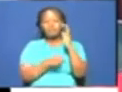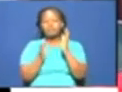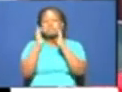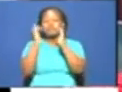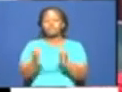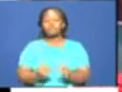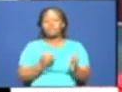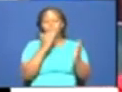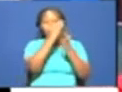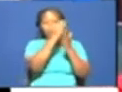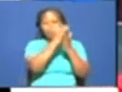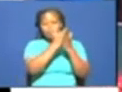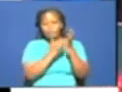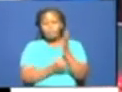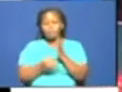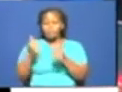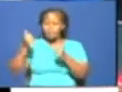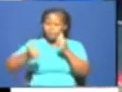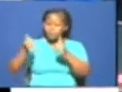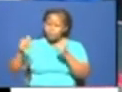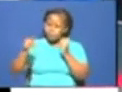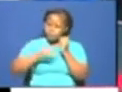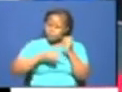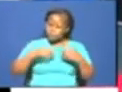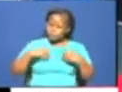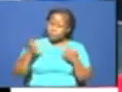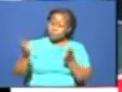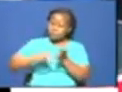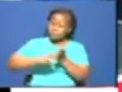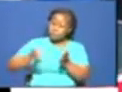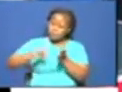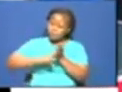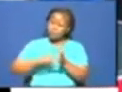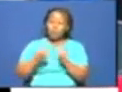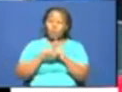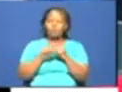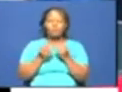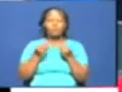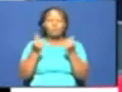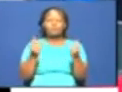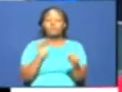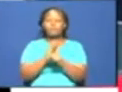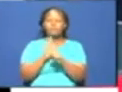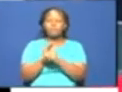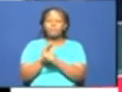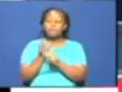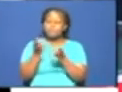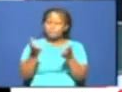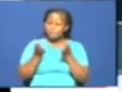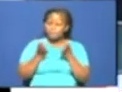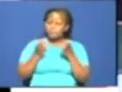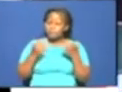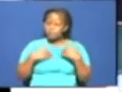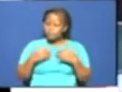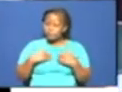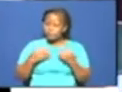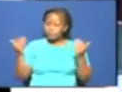shall roll out to respond to needs expressed at Azimio la Umoja